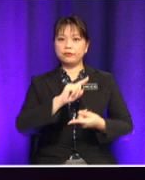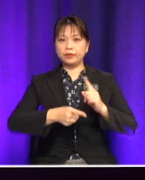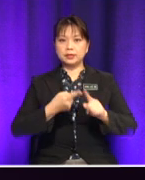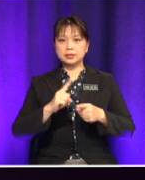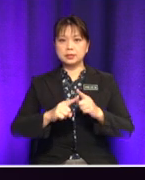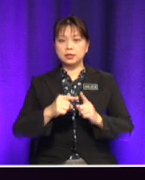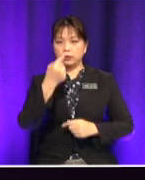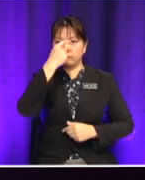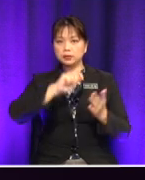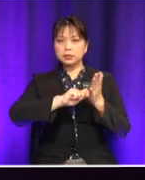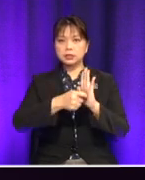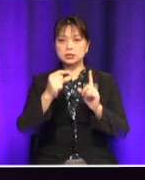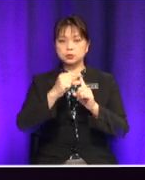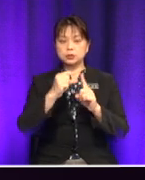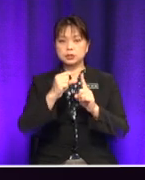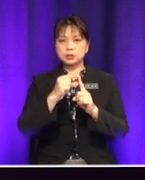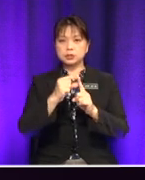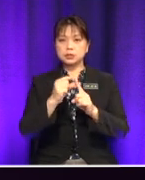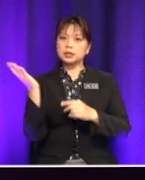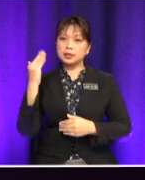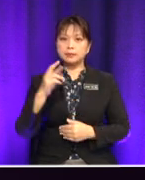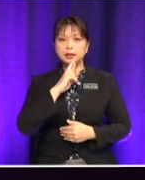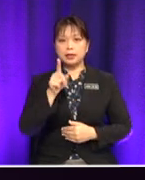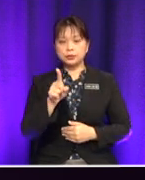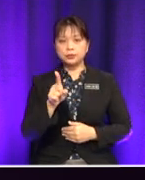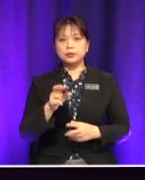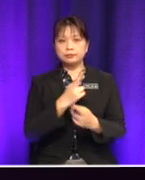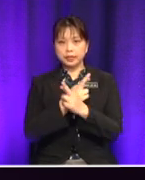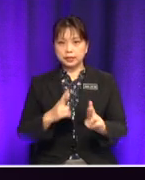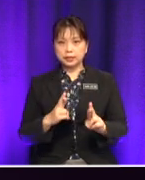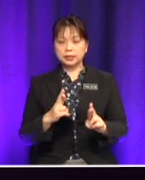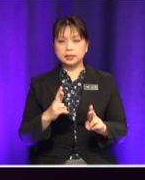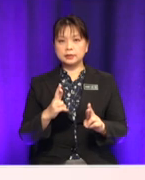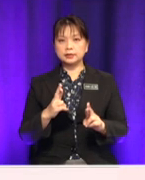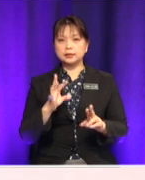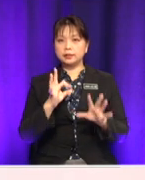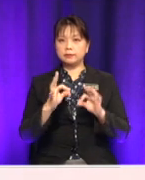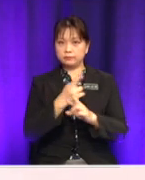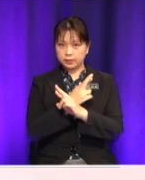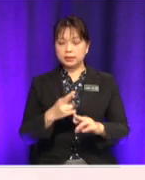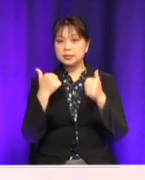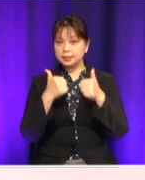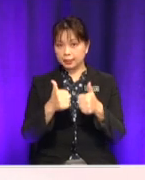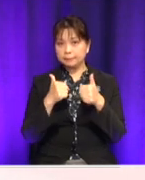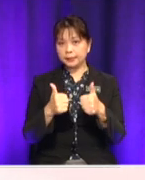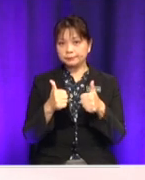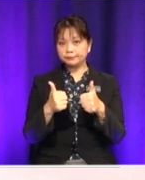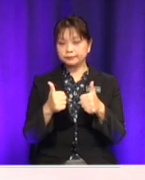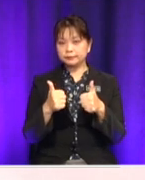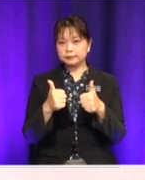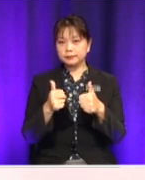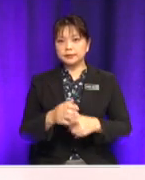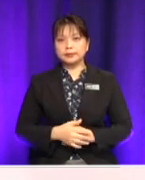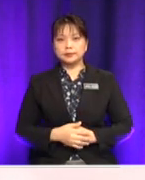of each question. Come, are you guys ready? If you're ready, show me double thumbs up. Ready, guys. All